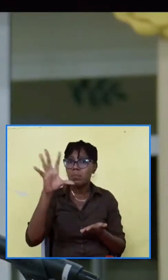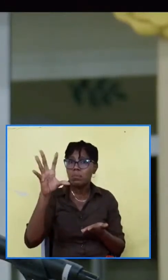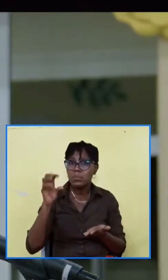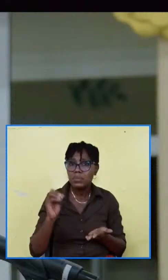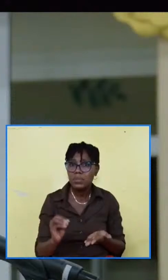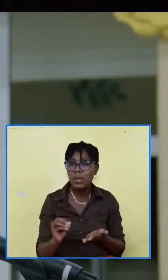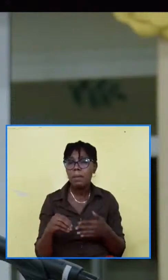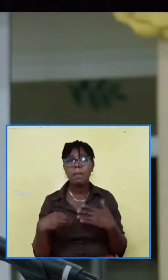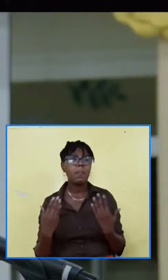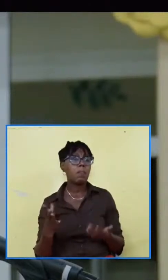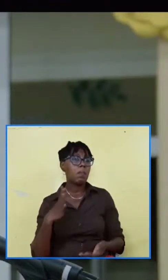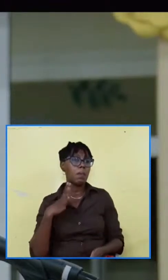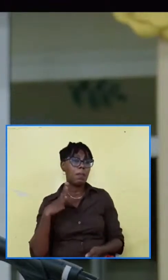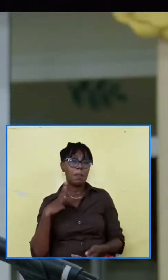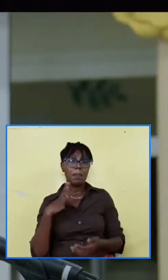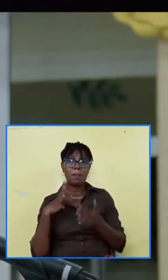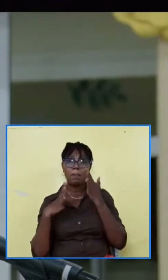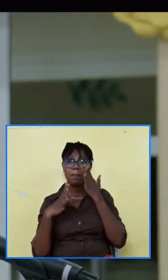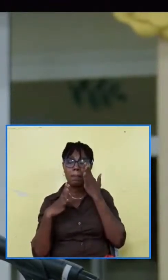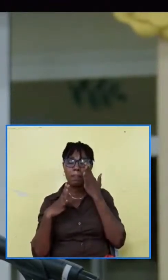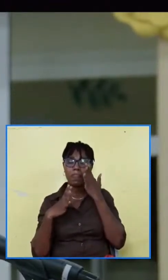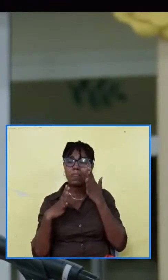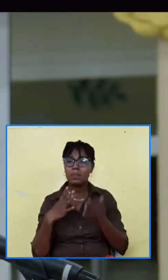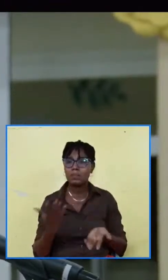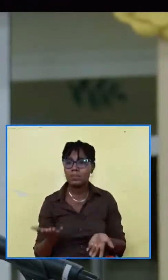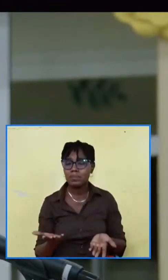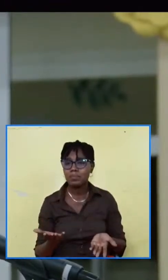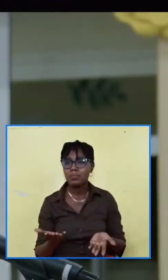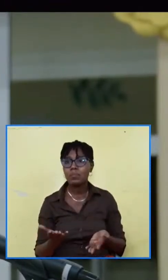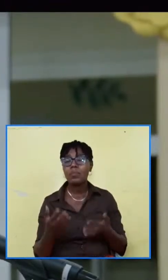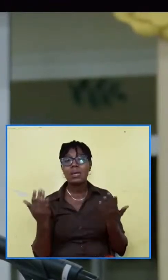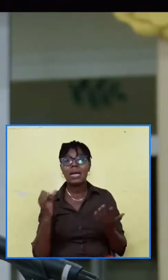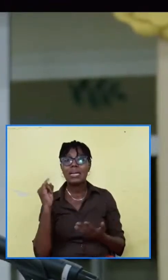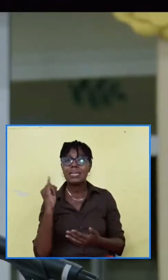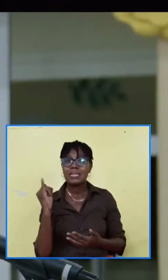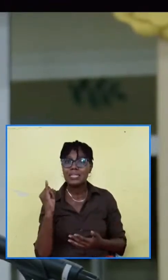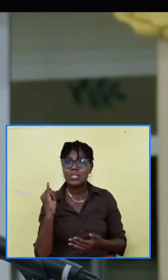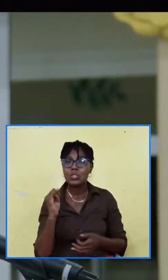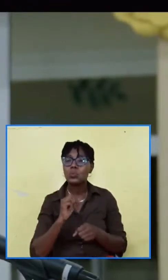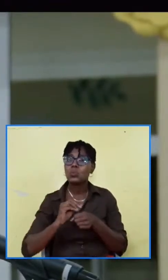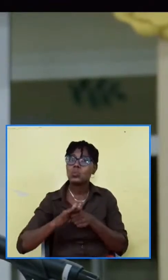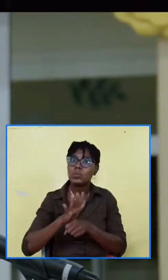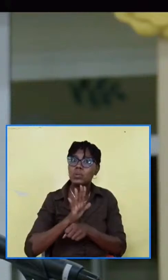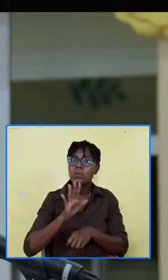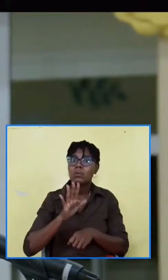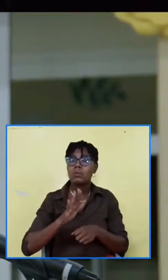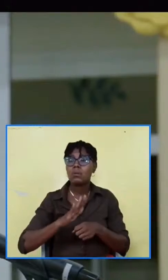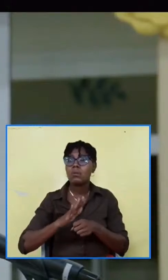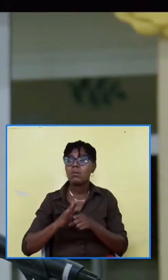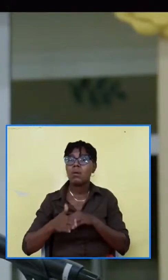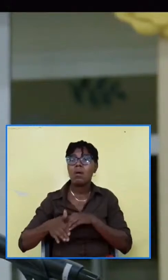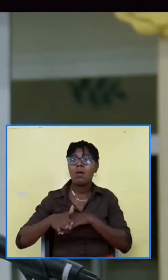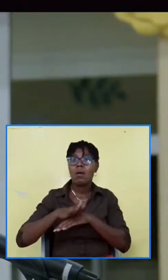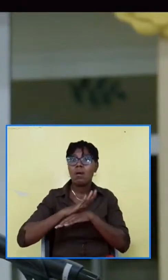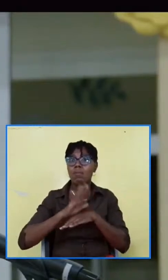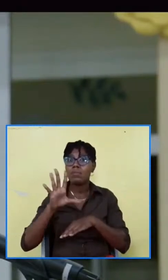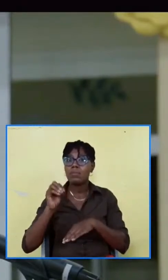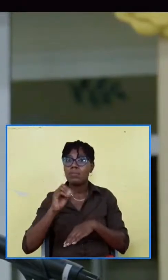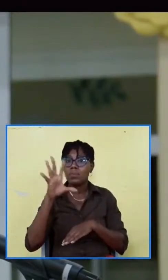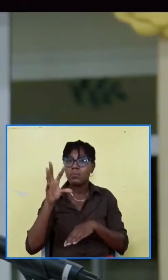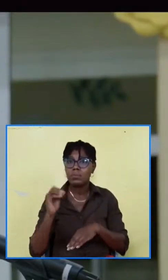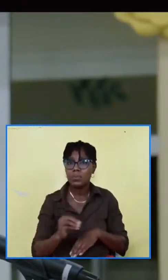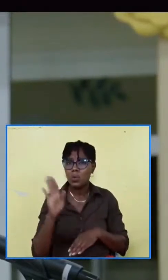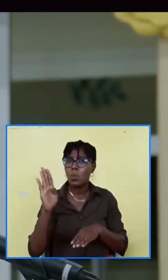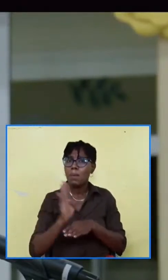rate. Of course, the benefit will also be 50%, aka the insurance coverage is 50% of what you should or could have gotten, but your business